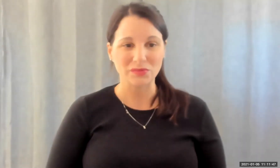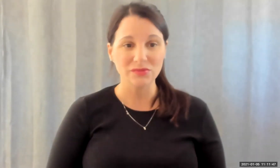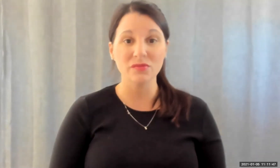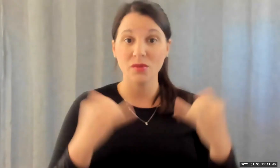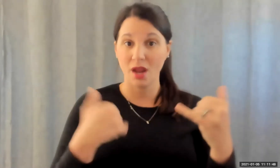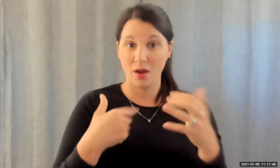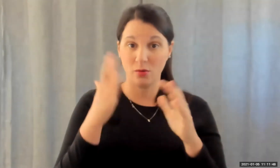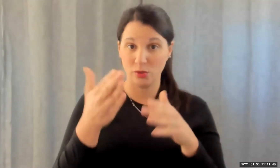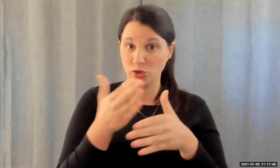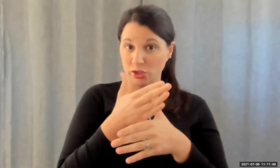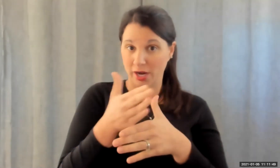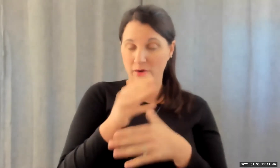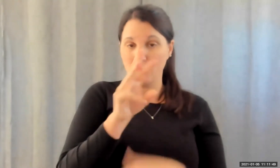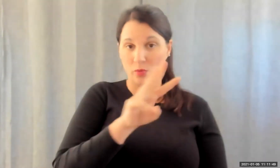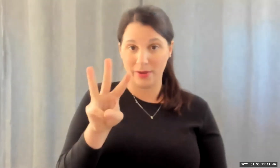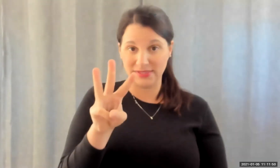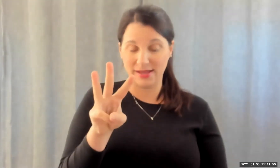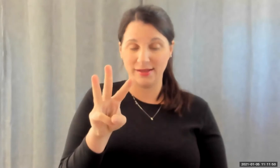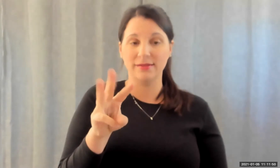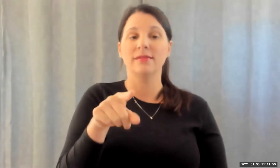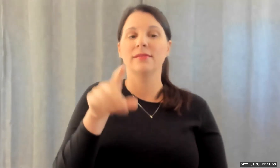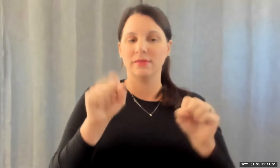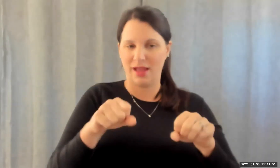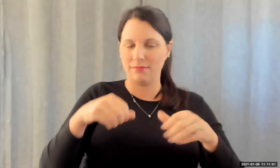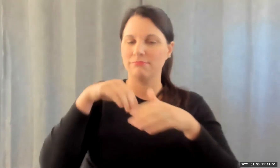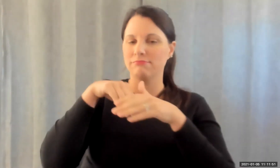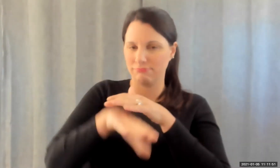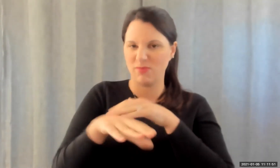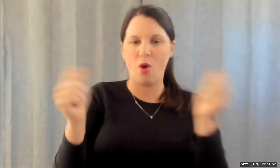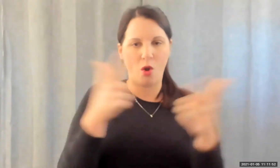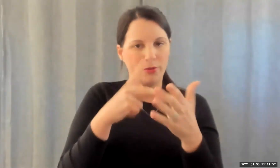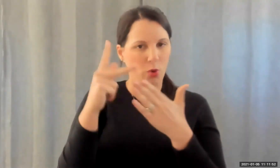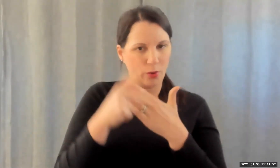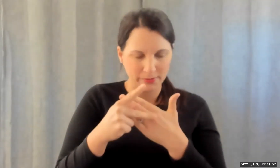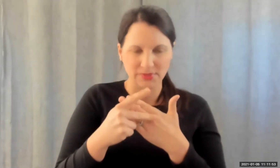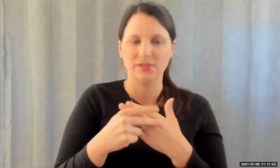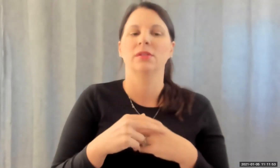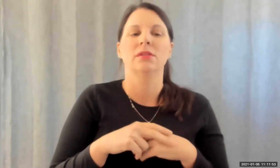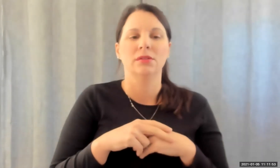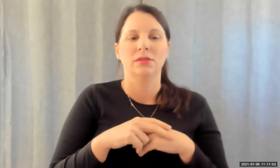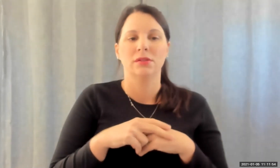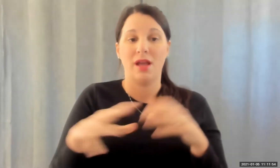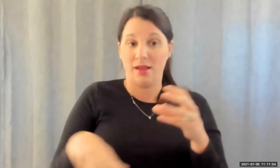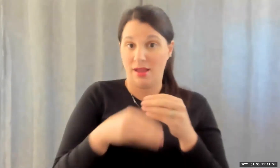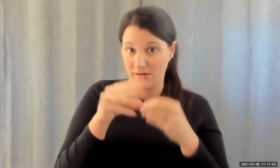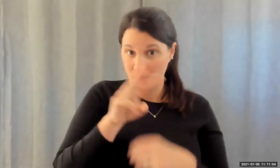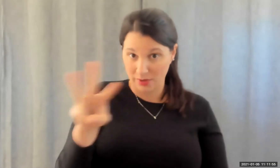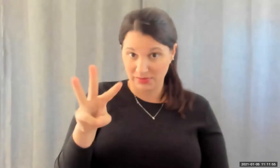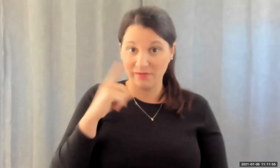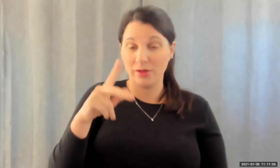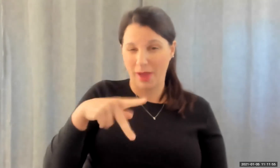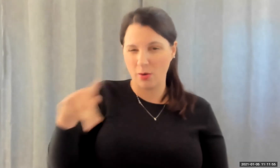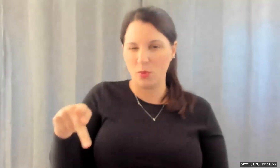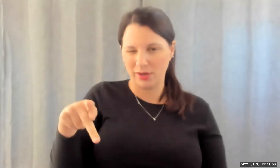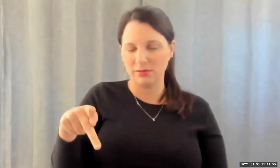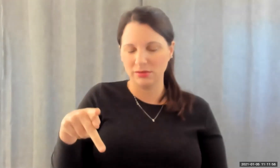the website where you can access all of these programs. I added the website to the PowerPoint presentations, but just to give